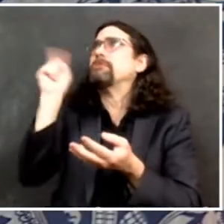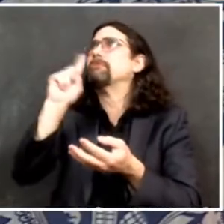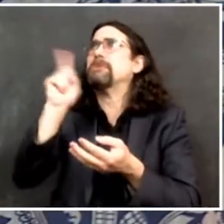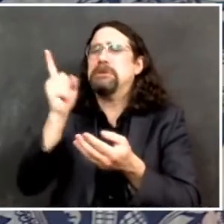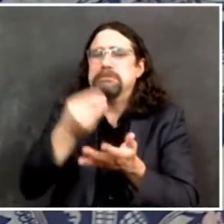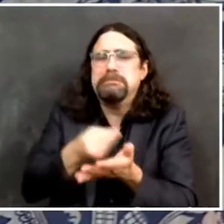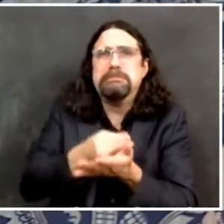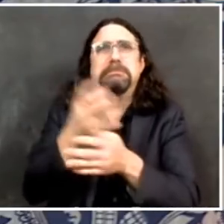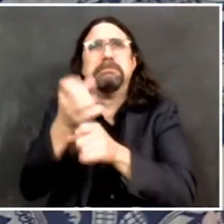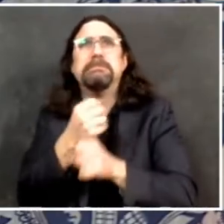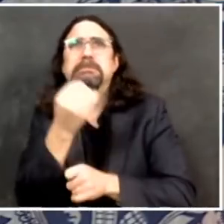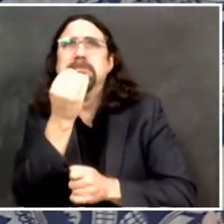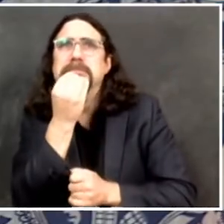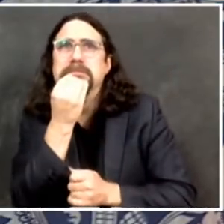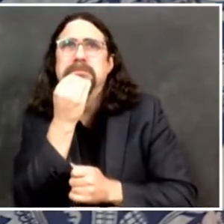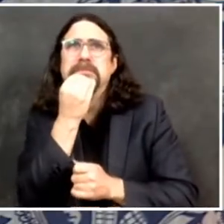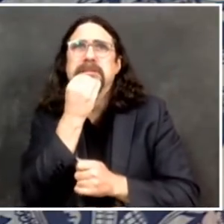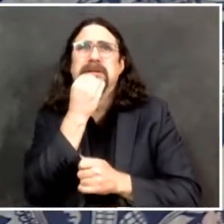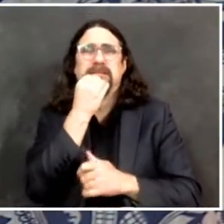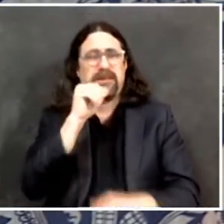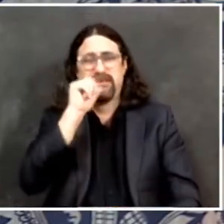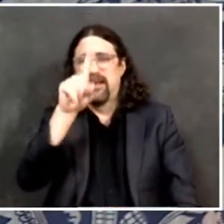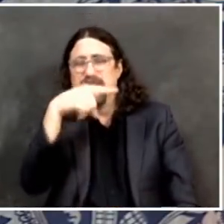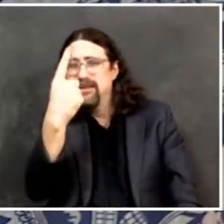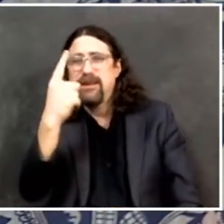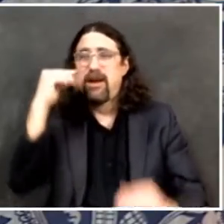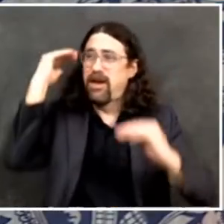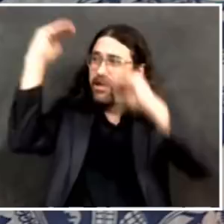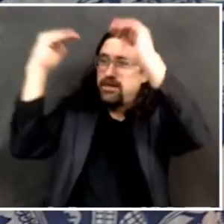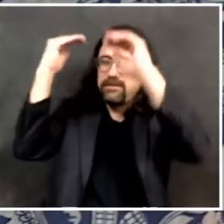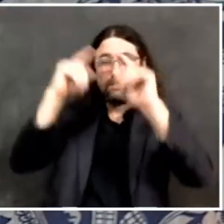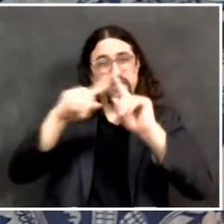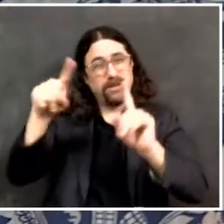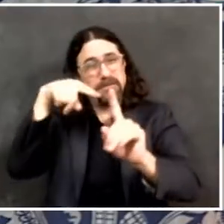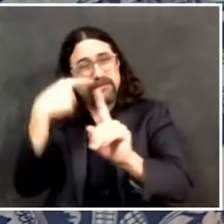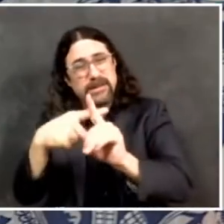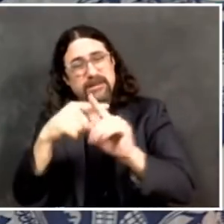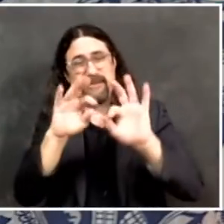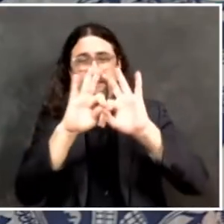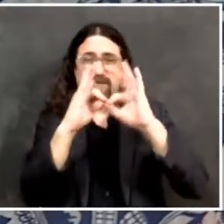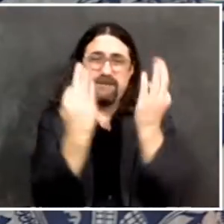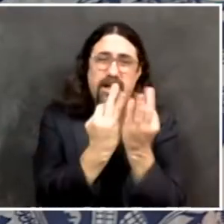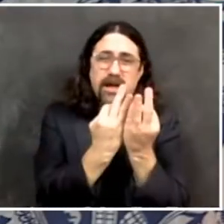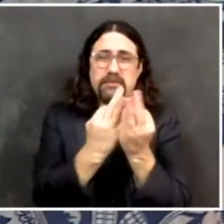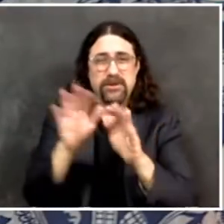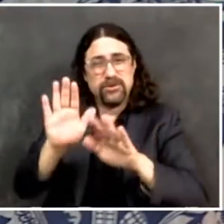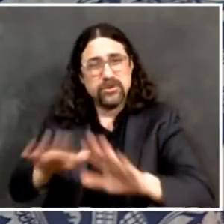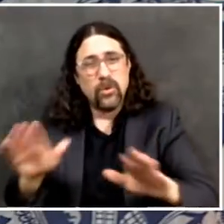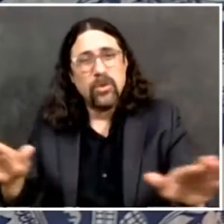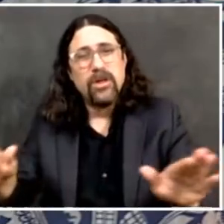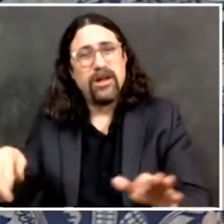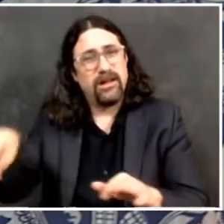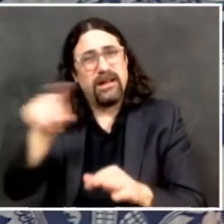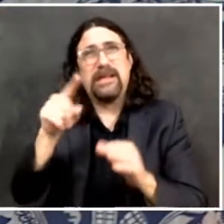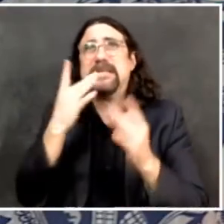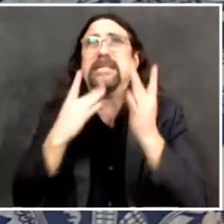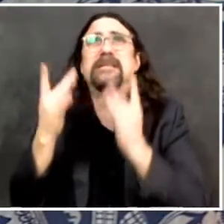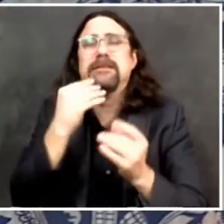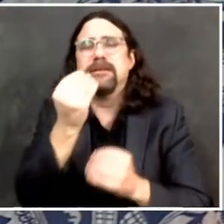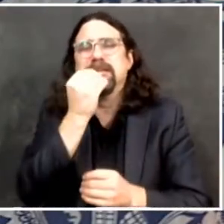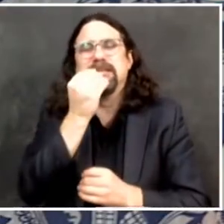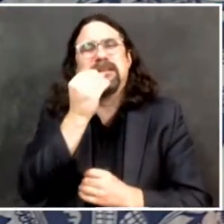to feed their children. That's a reality that's now gotten sharper and sharper.